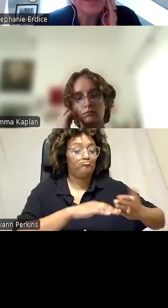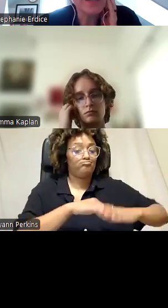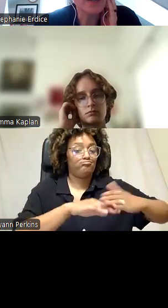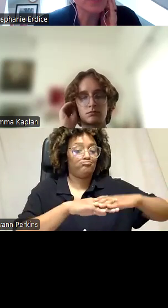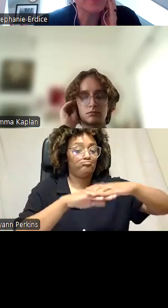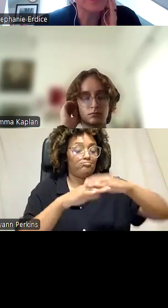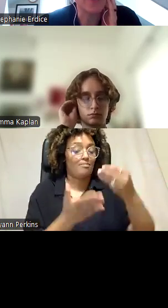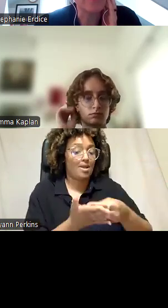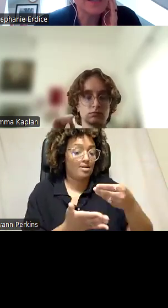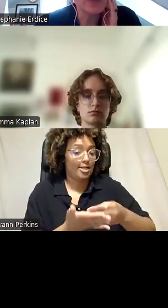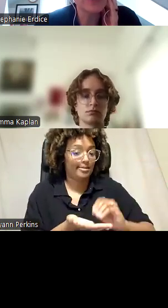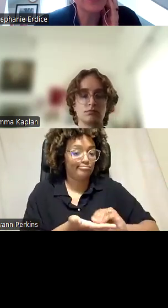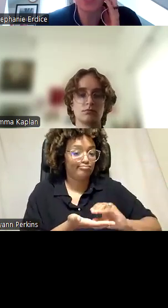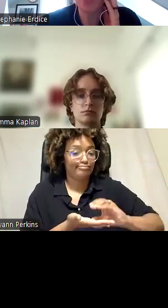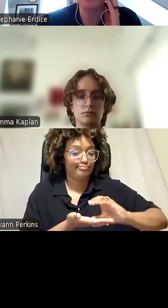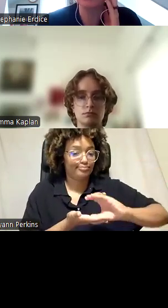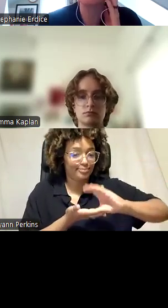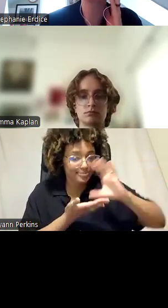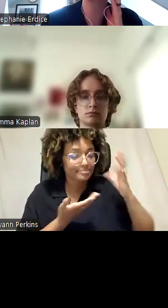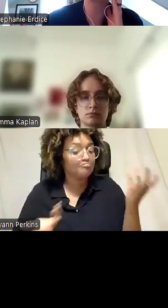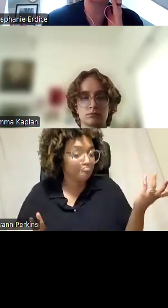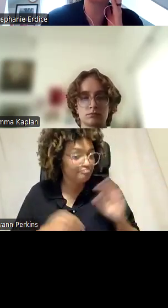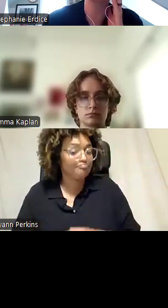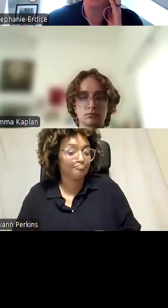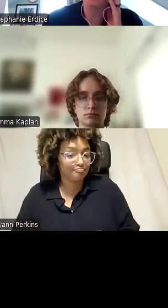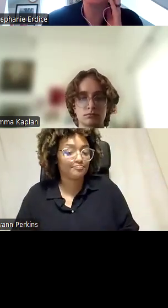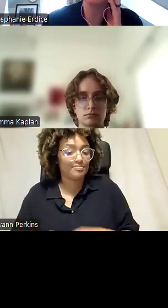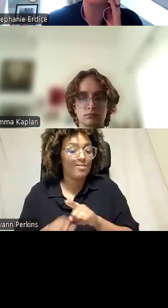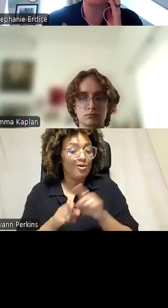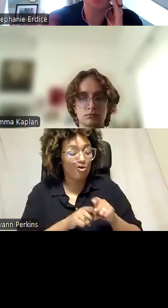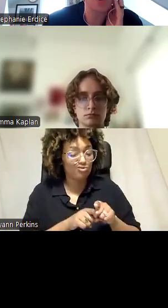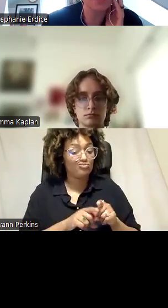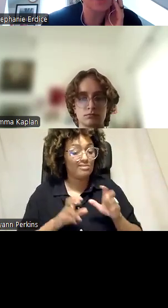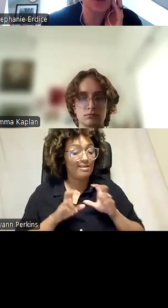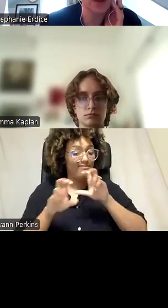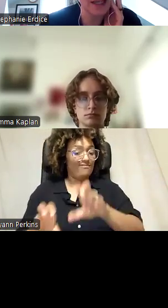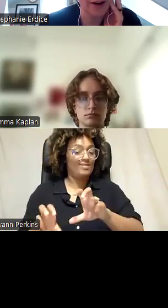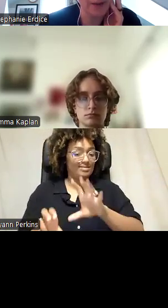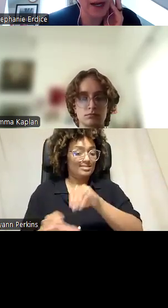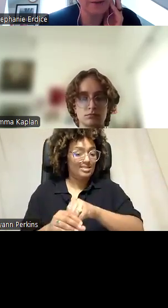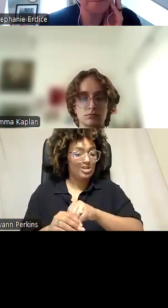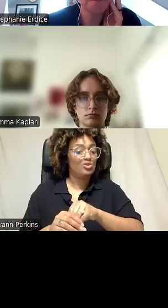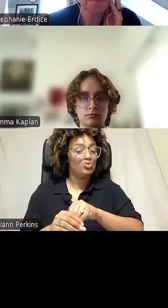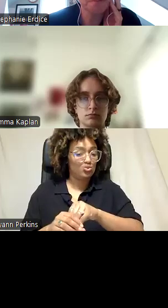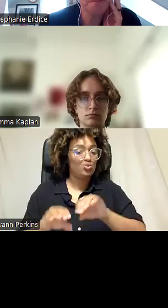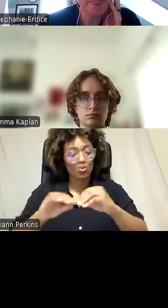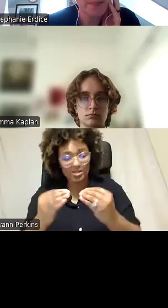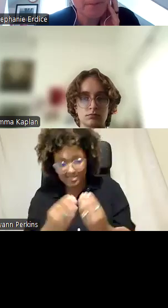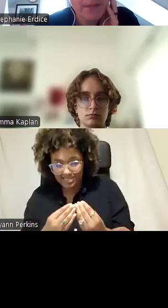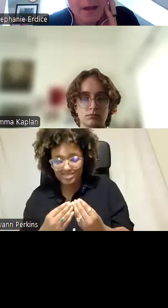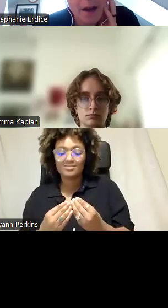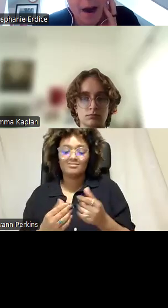Would invest and connect with domestic violence agency to help abusers, so putting that money back into causes that you really care about.